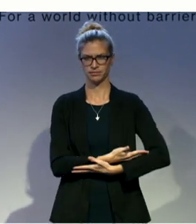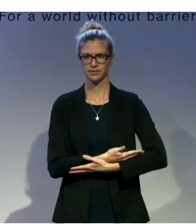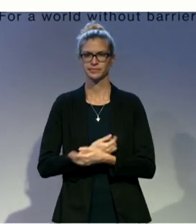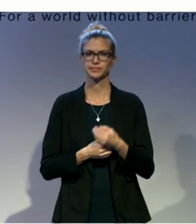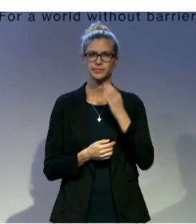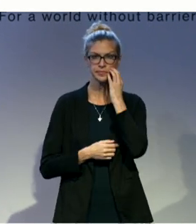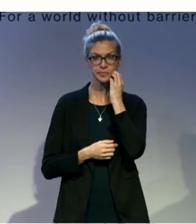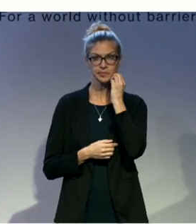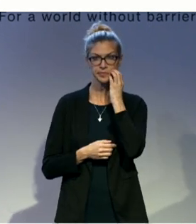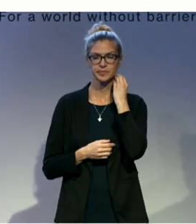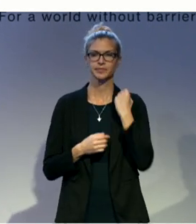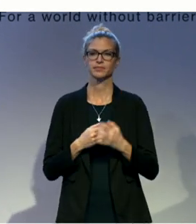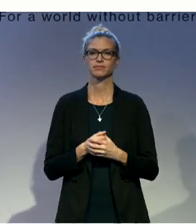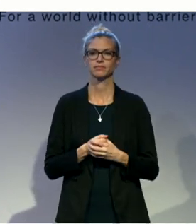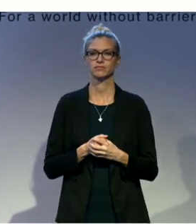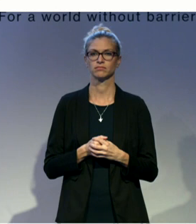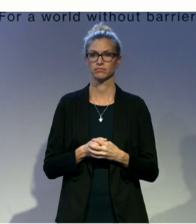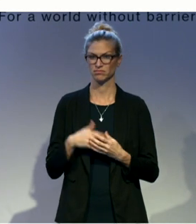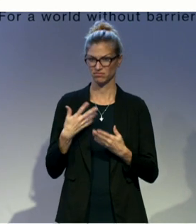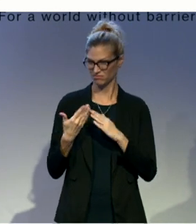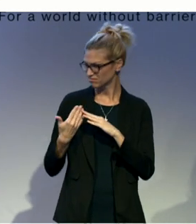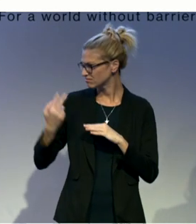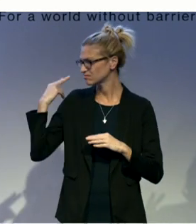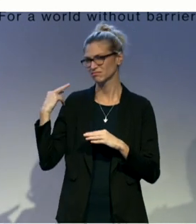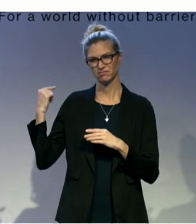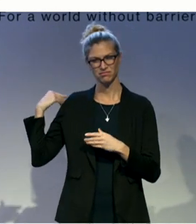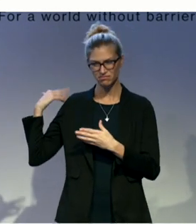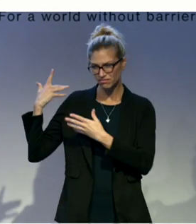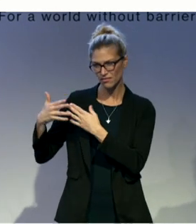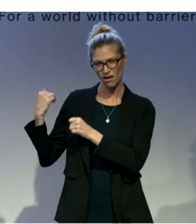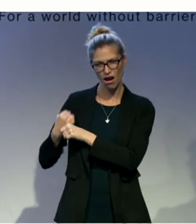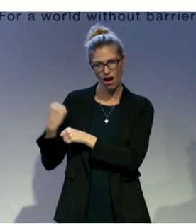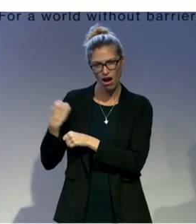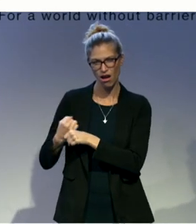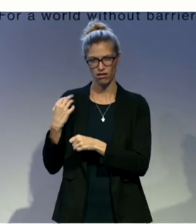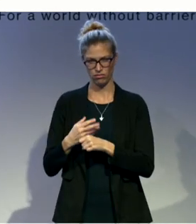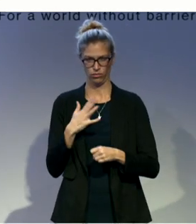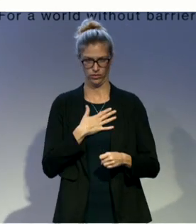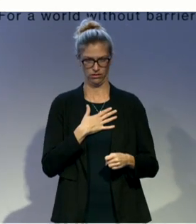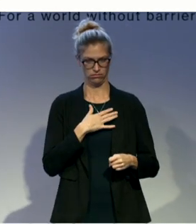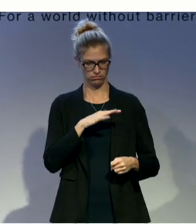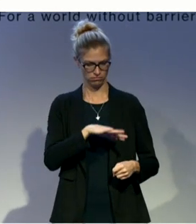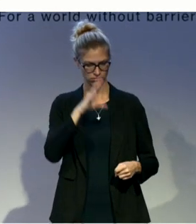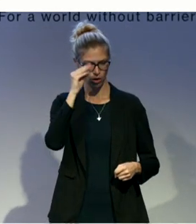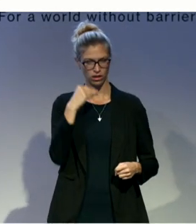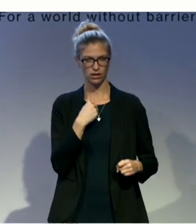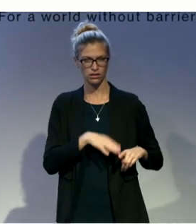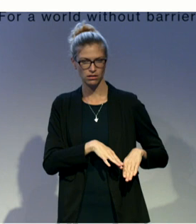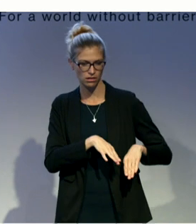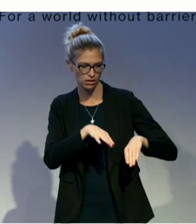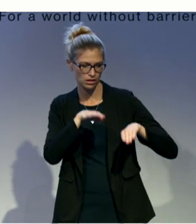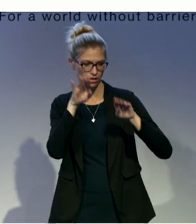what was done until that time, it's a common work with my son. Sajnos nem tudok angolul, ezért átadom a szót